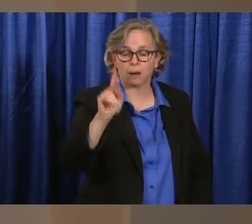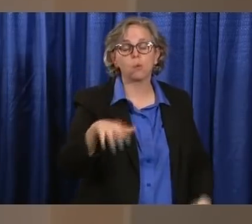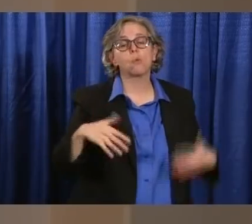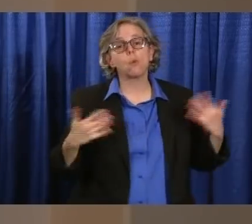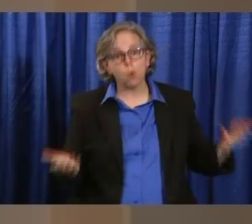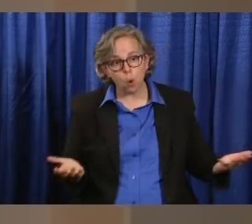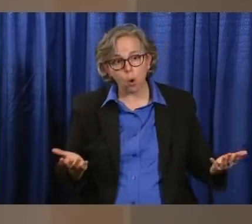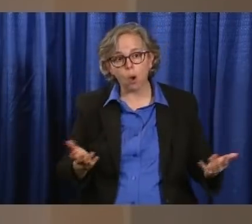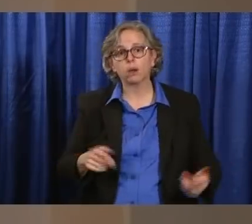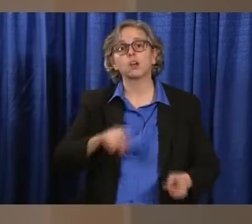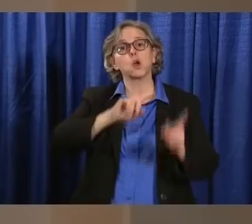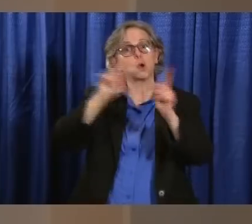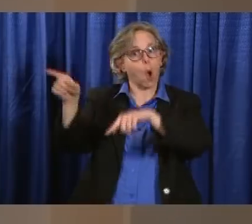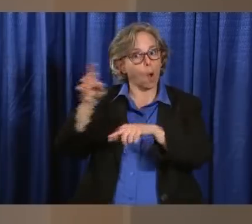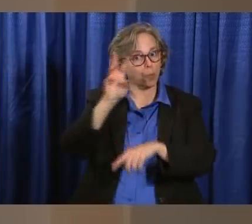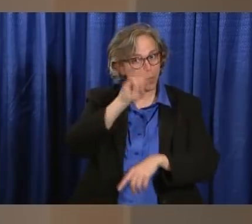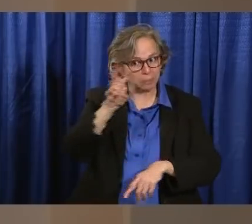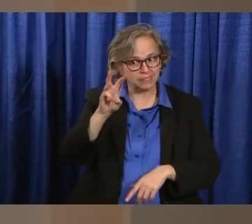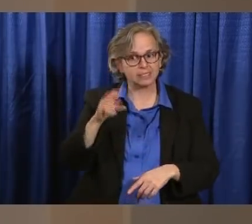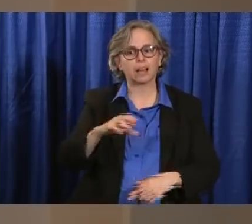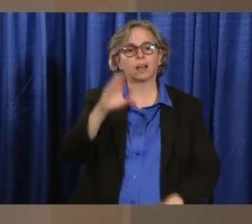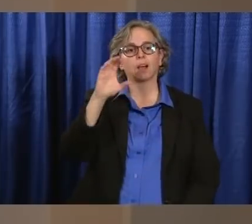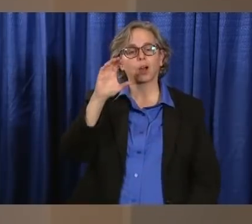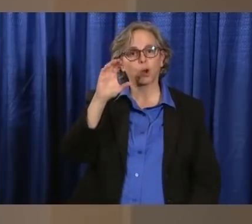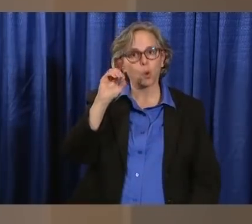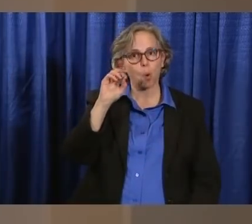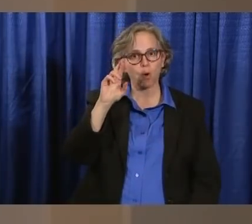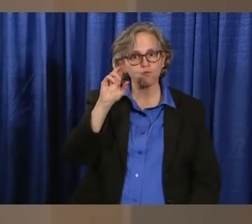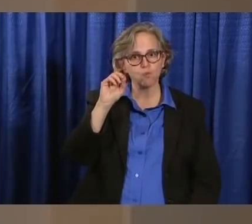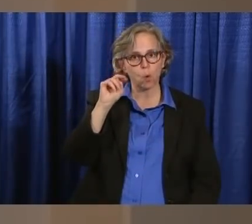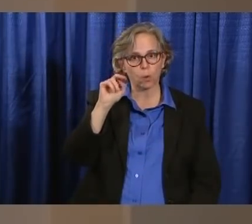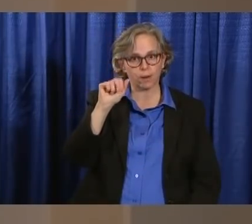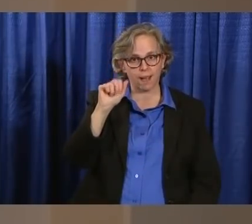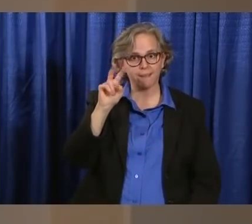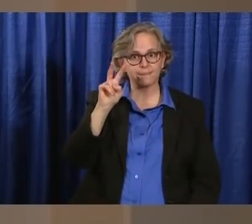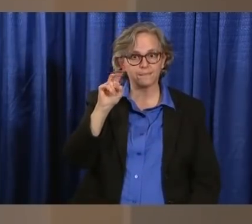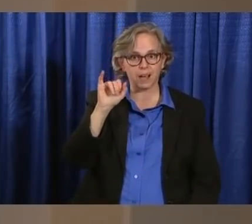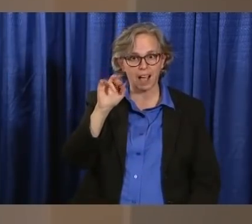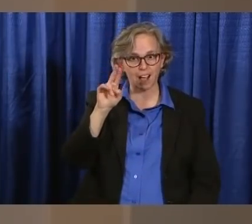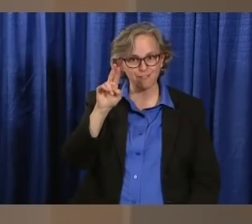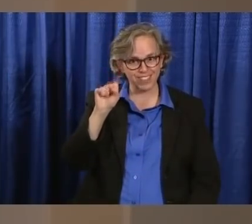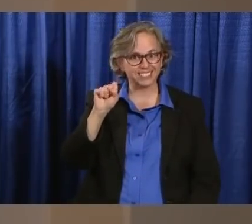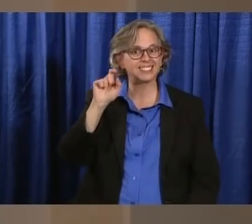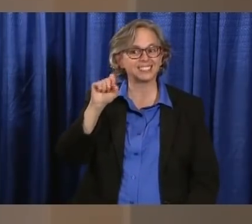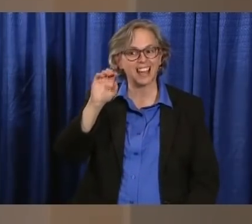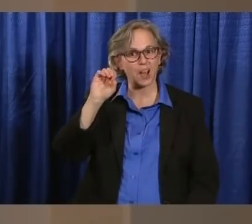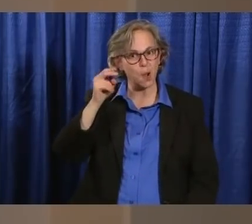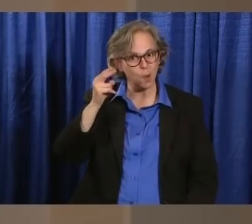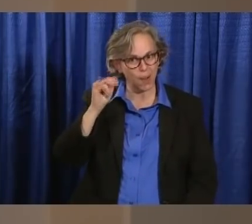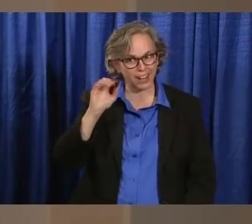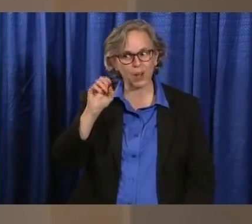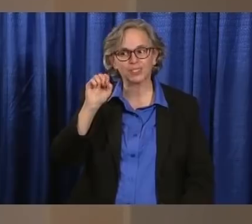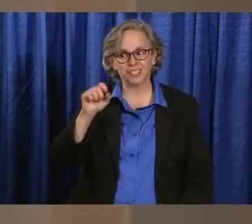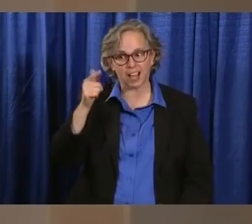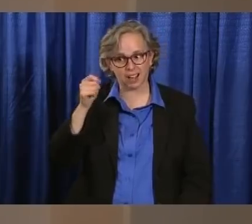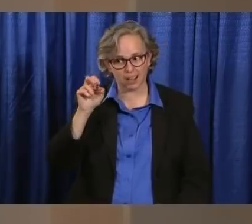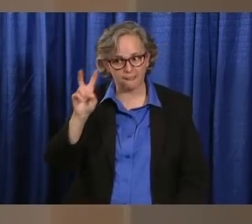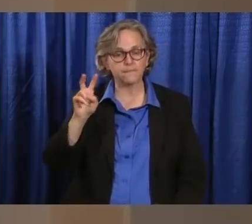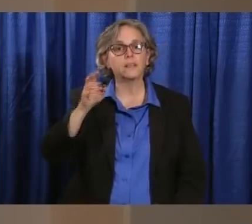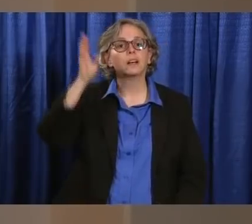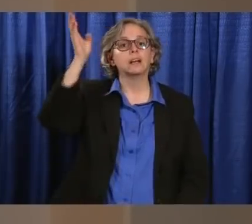coronavirus.ohio.gov/business-help to find more information on this and a variety of other services that we are providing for business.